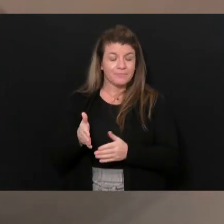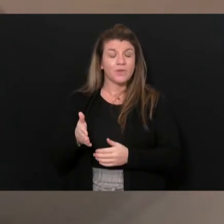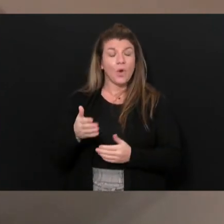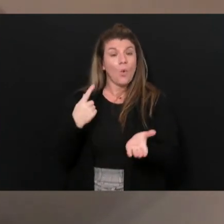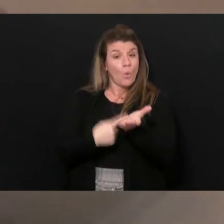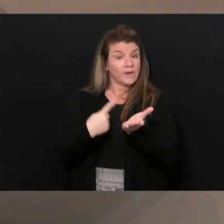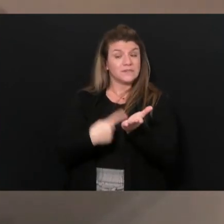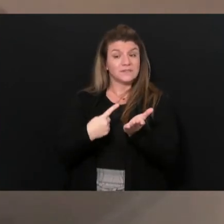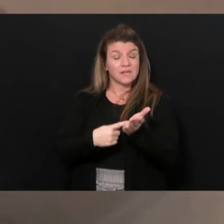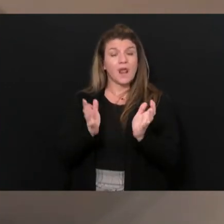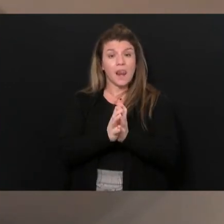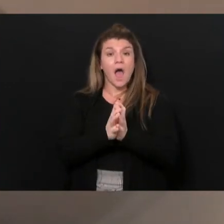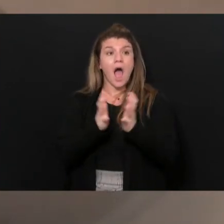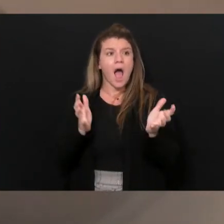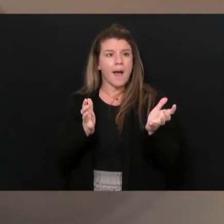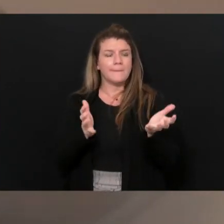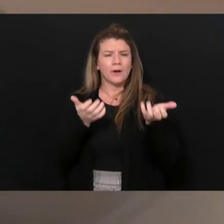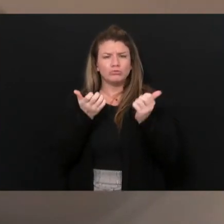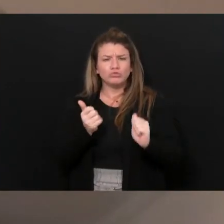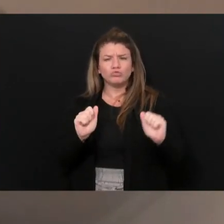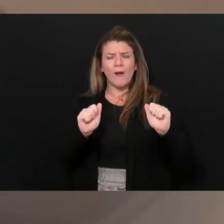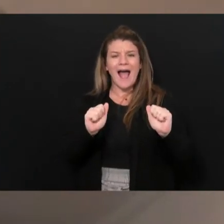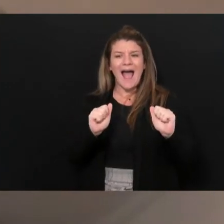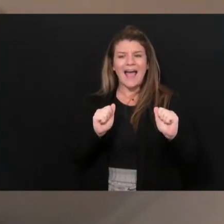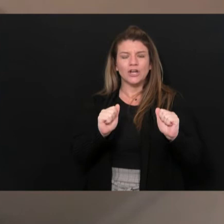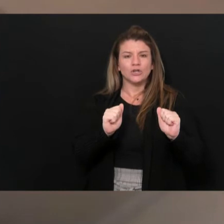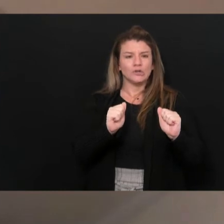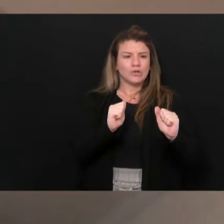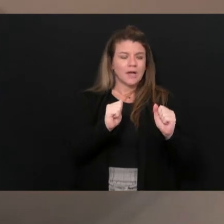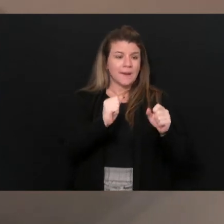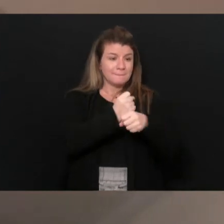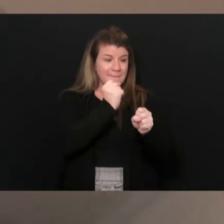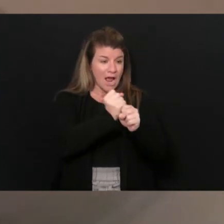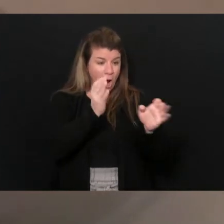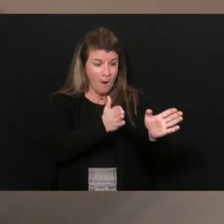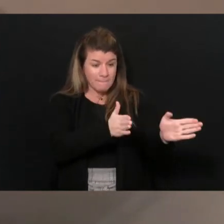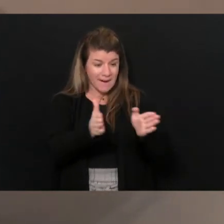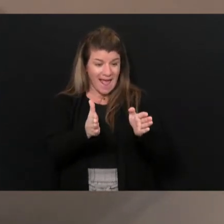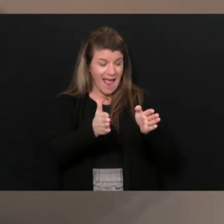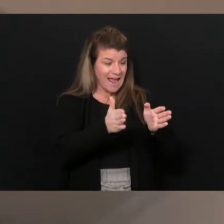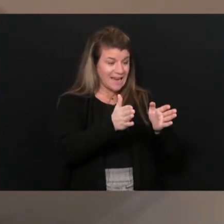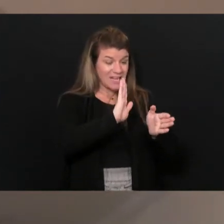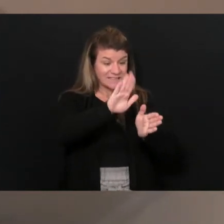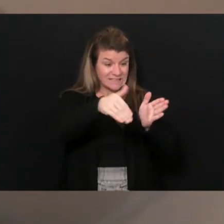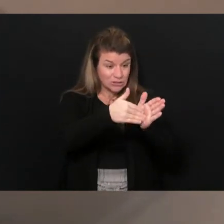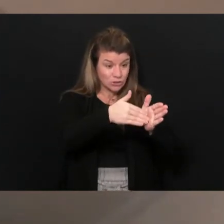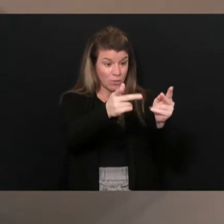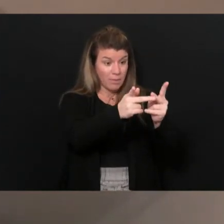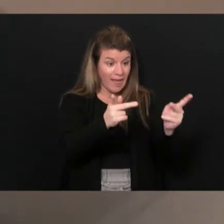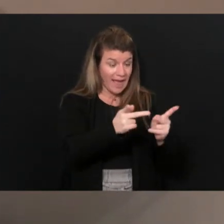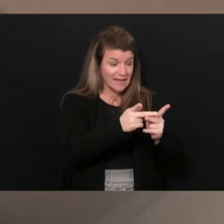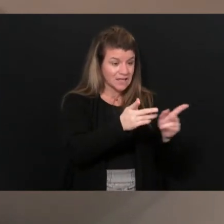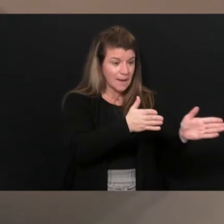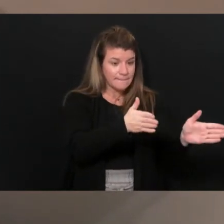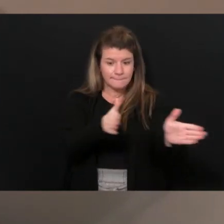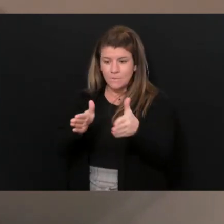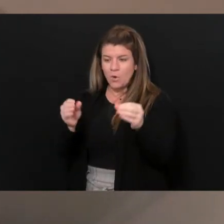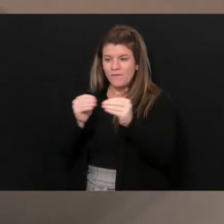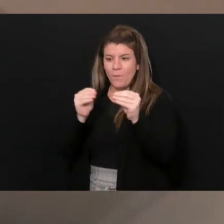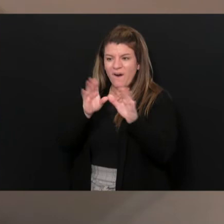a lot about starting to transition our plan from a more centralized plan where we're really focused